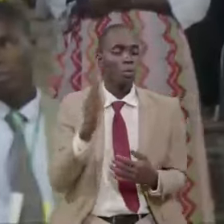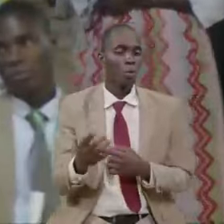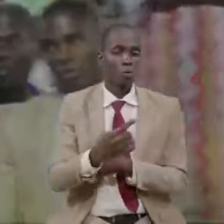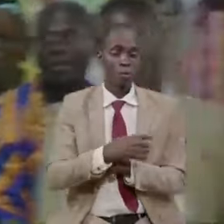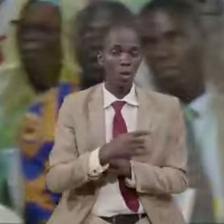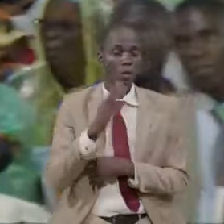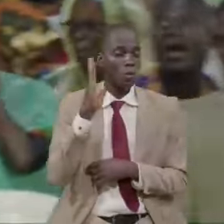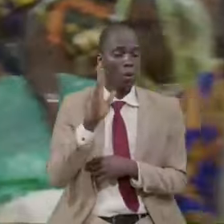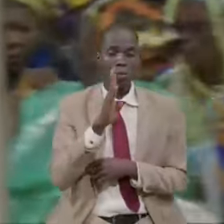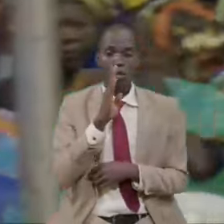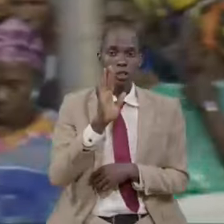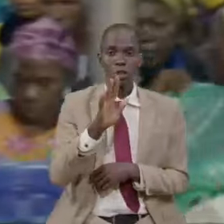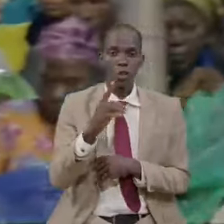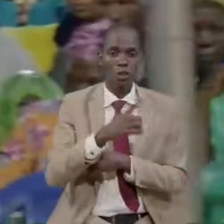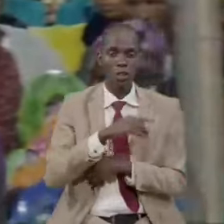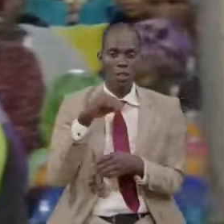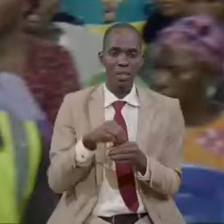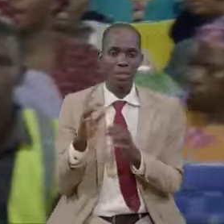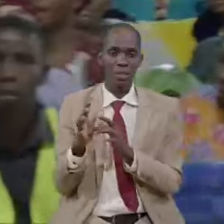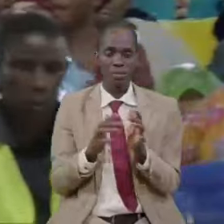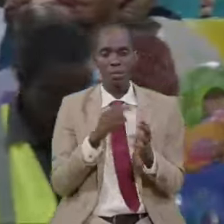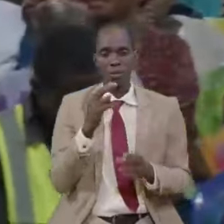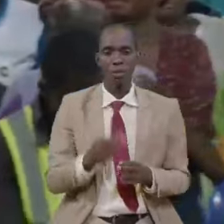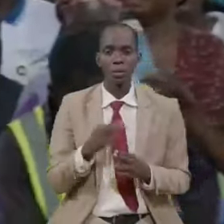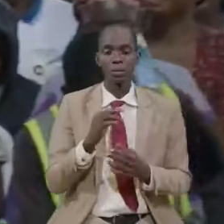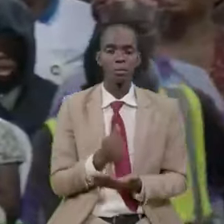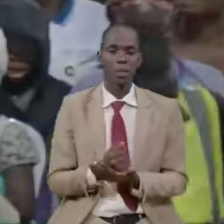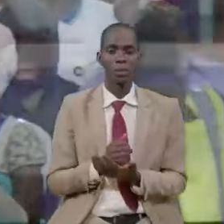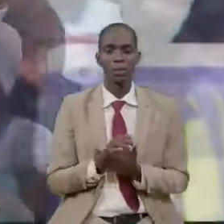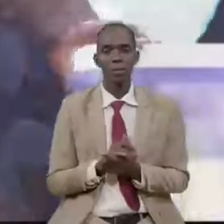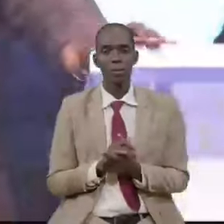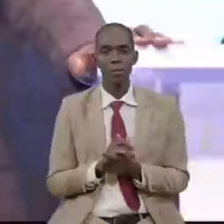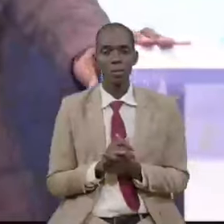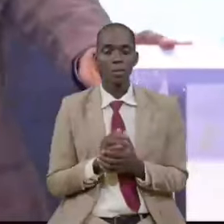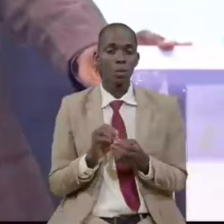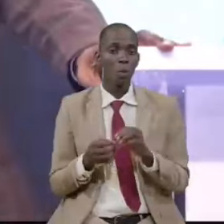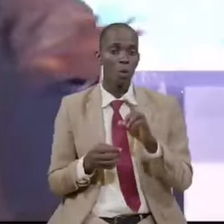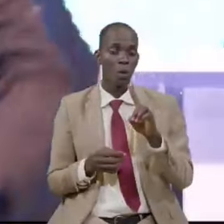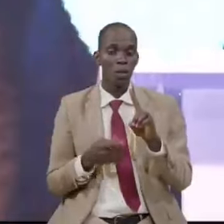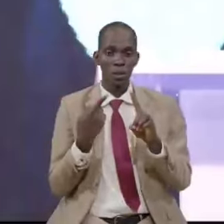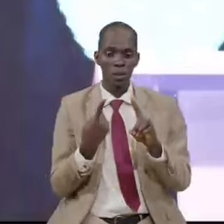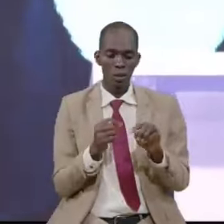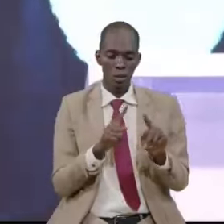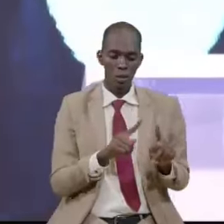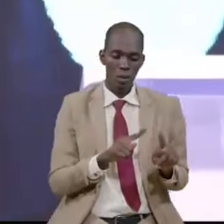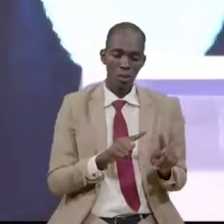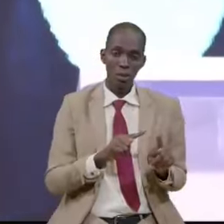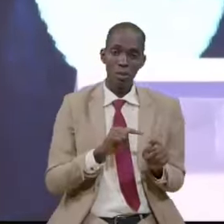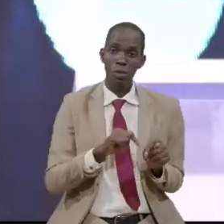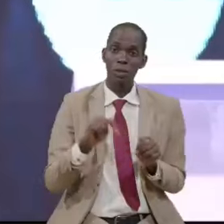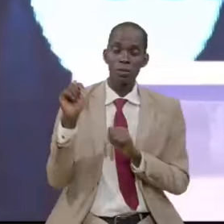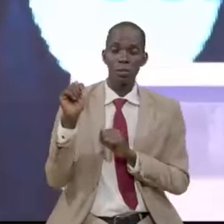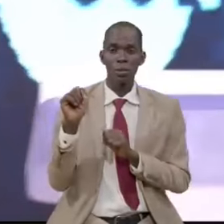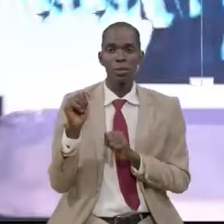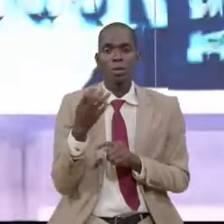Jesus' name. Number one is the transfer of his